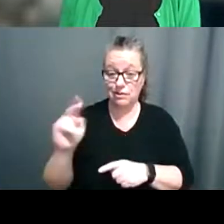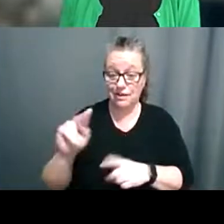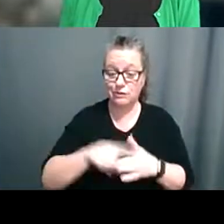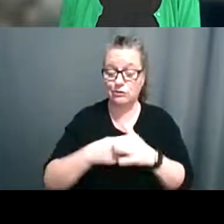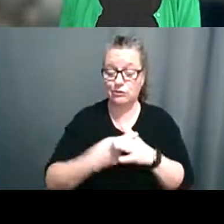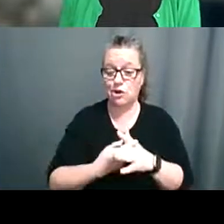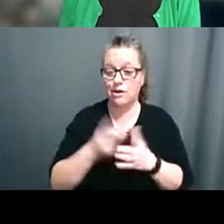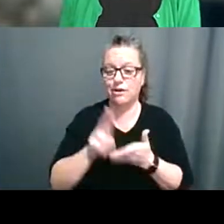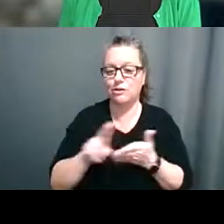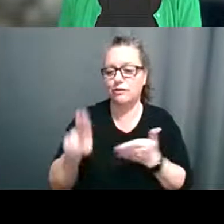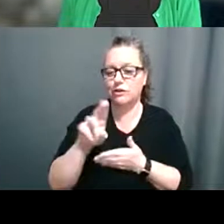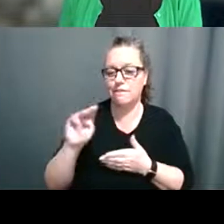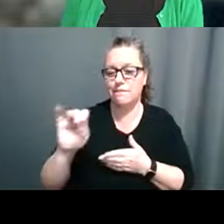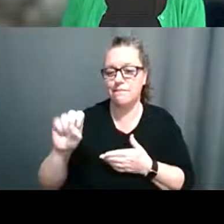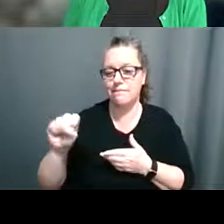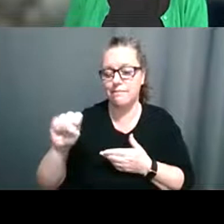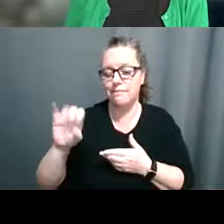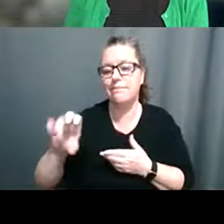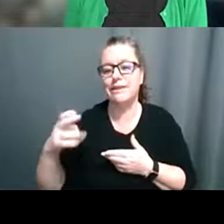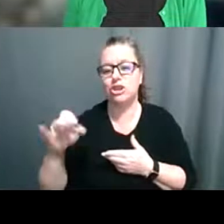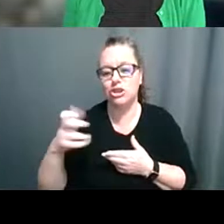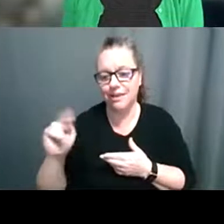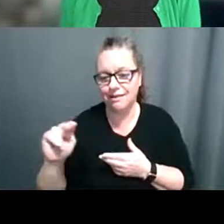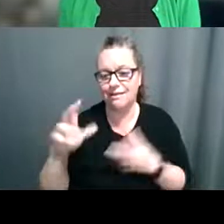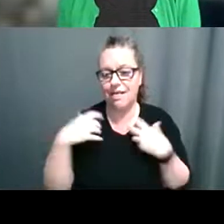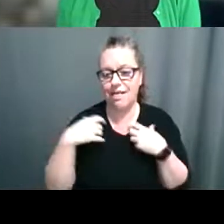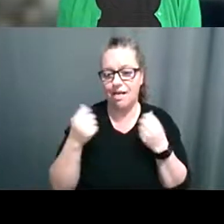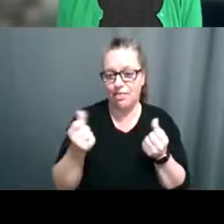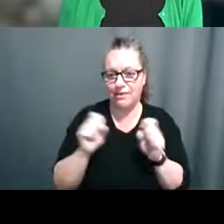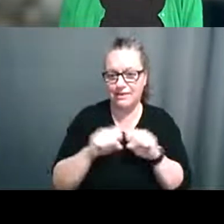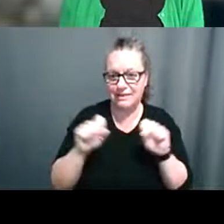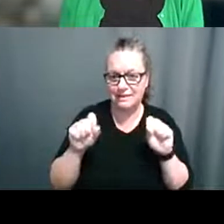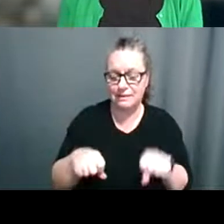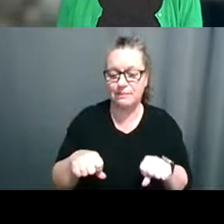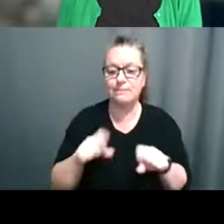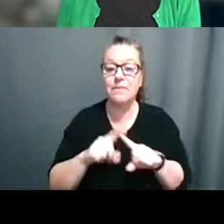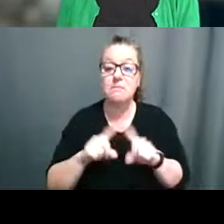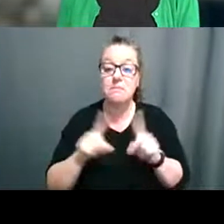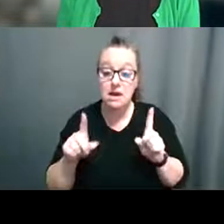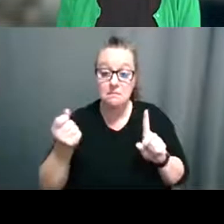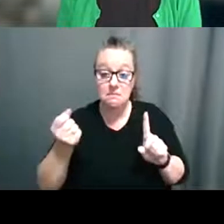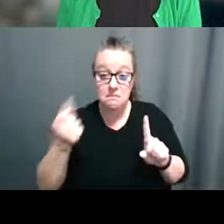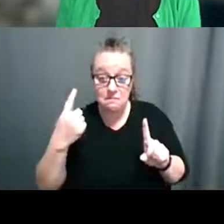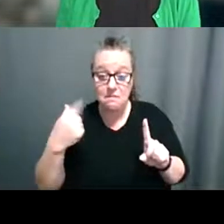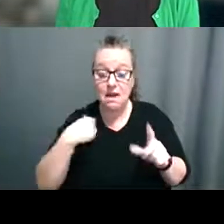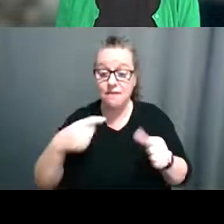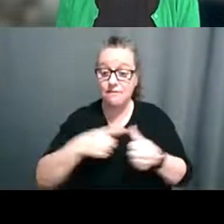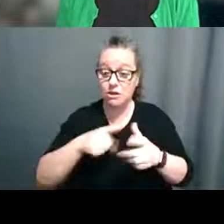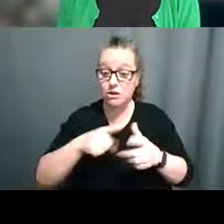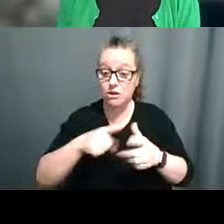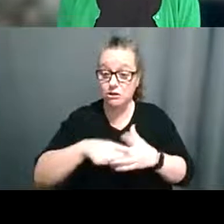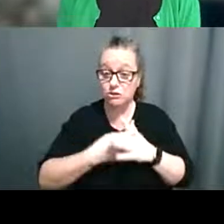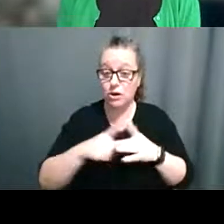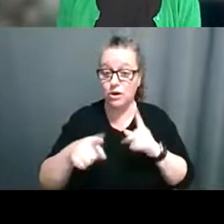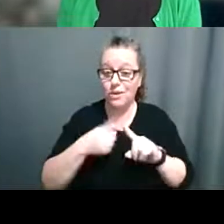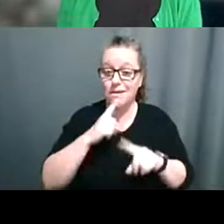Michigan Health System. Informally, though, and unbeknownst to me at the time, it first started when I was 10